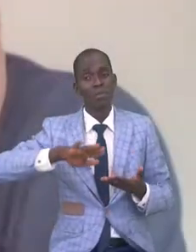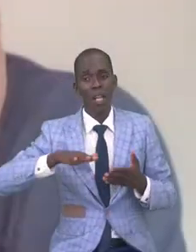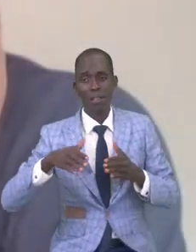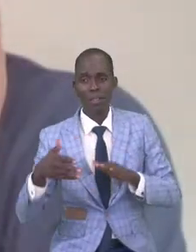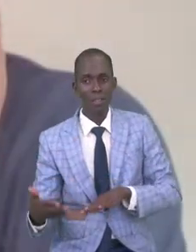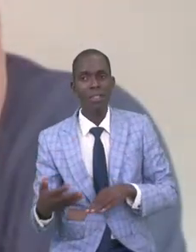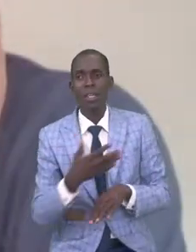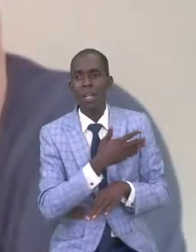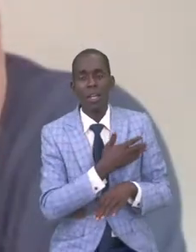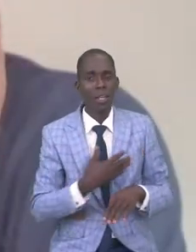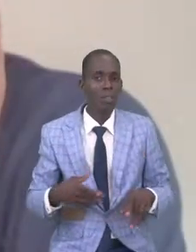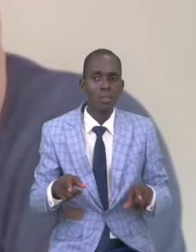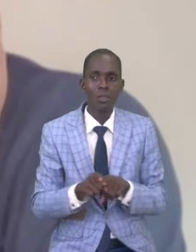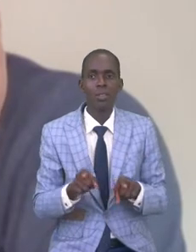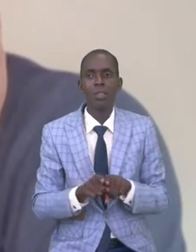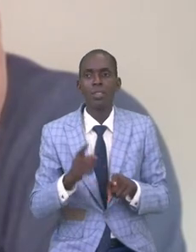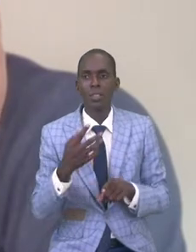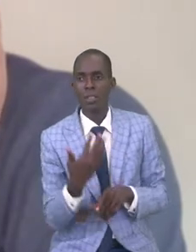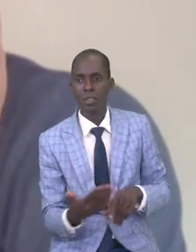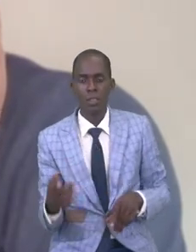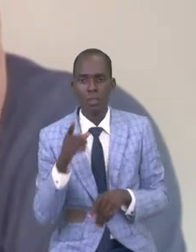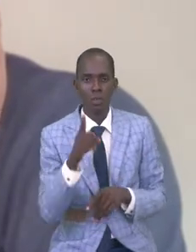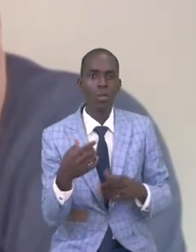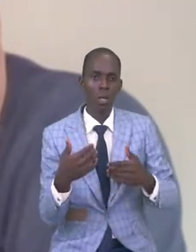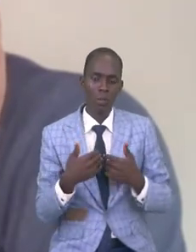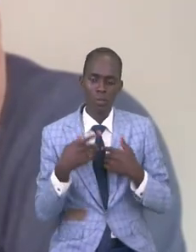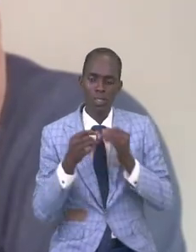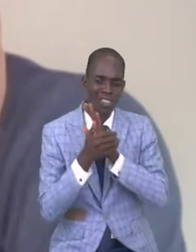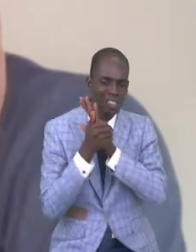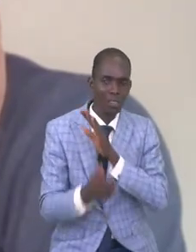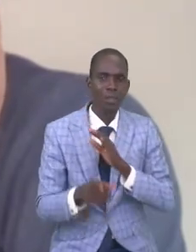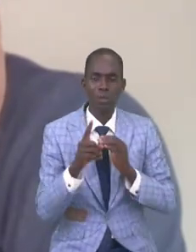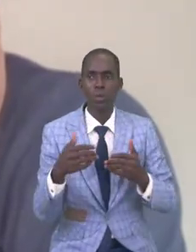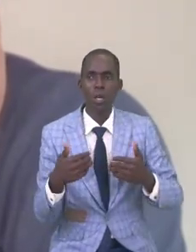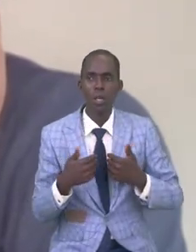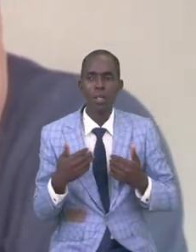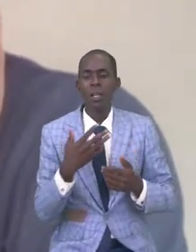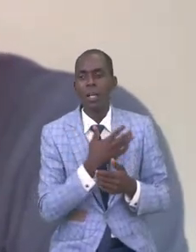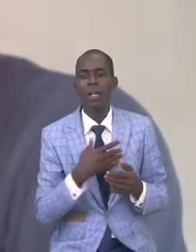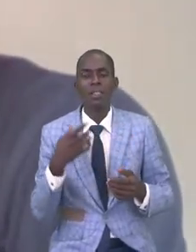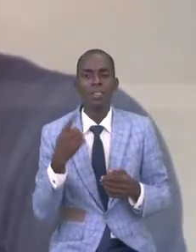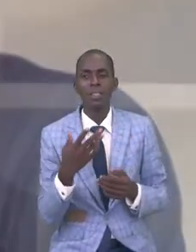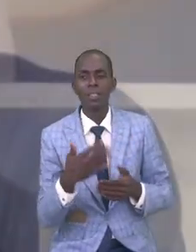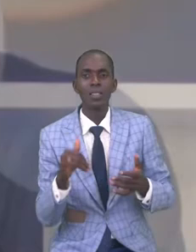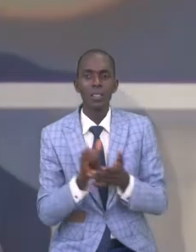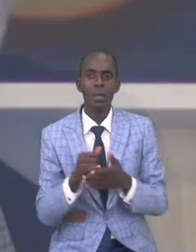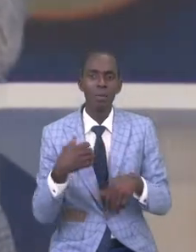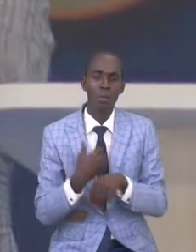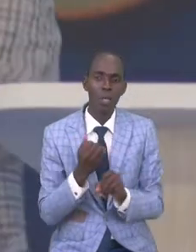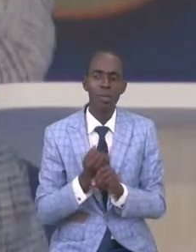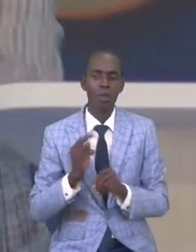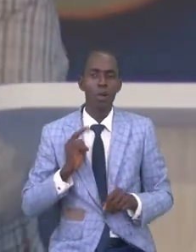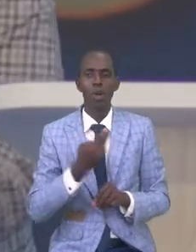and even the thing you have, the skill you have, and the things that makes us to rise